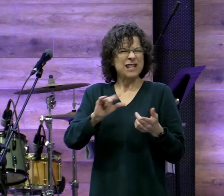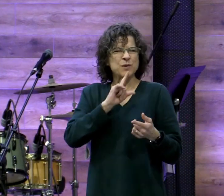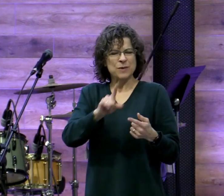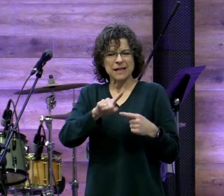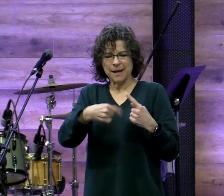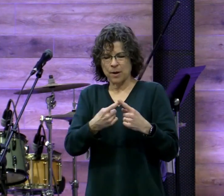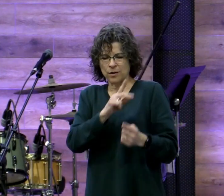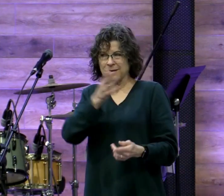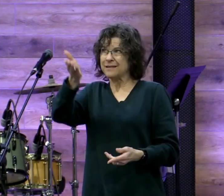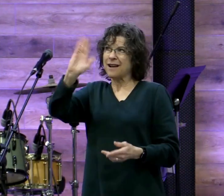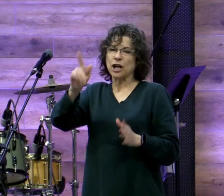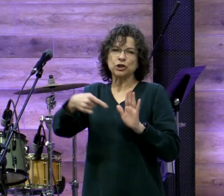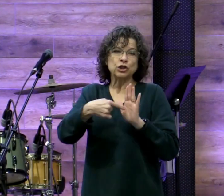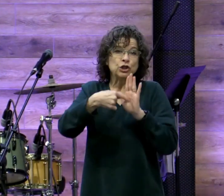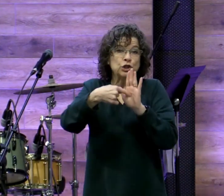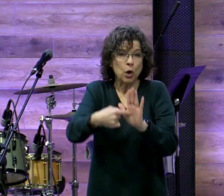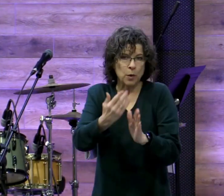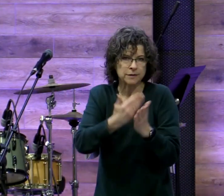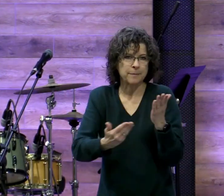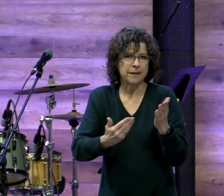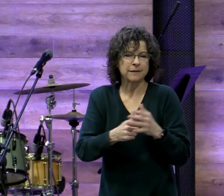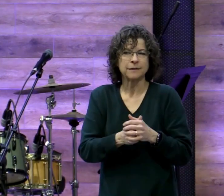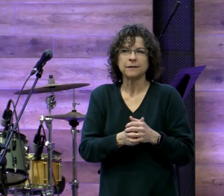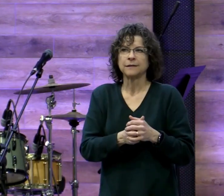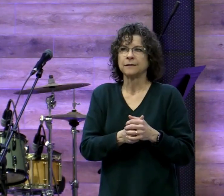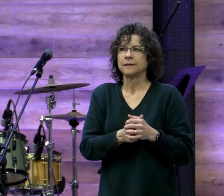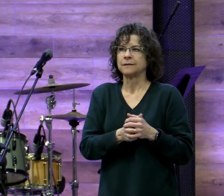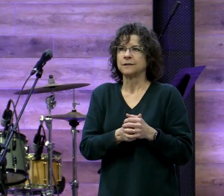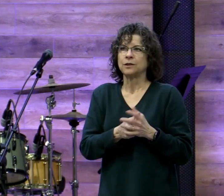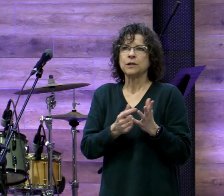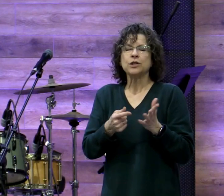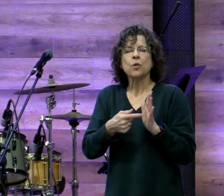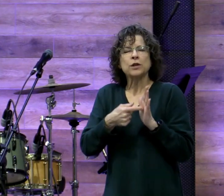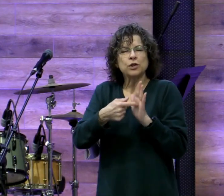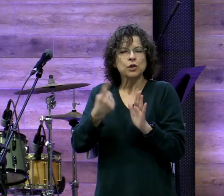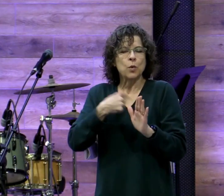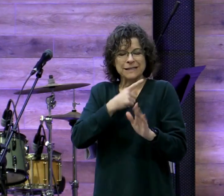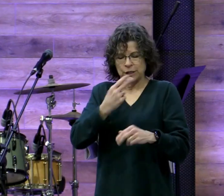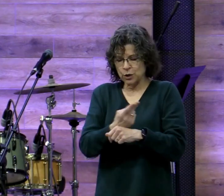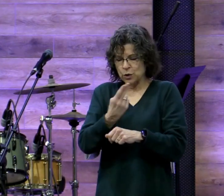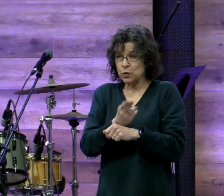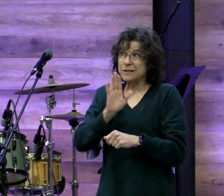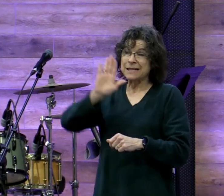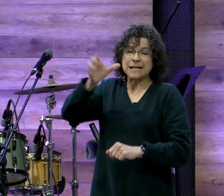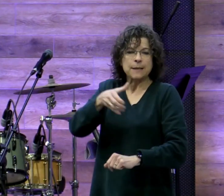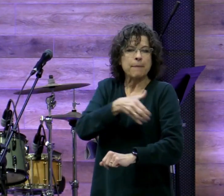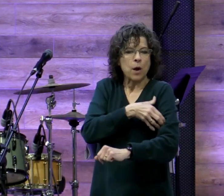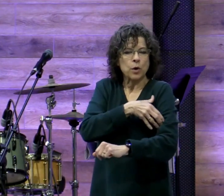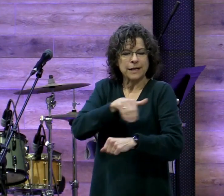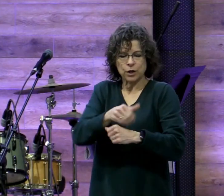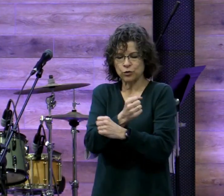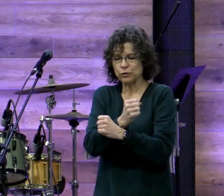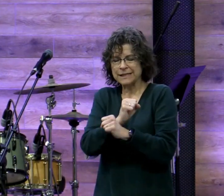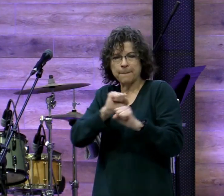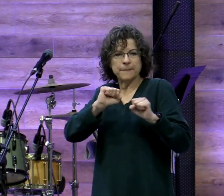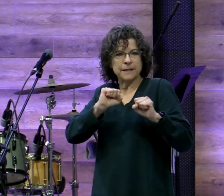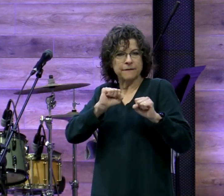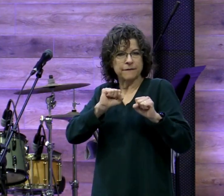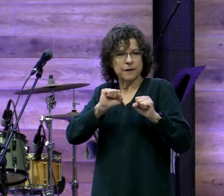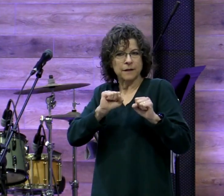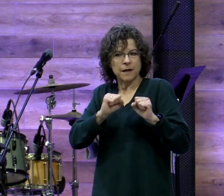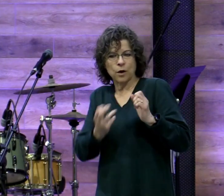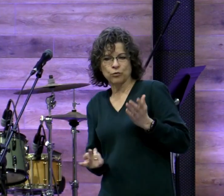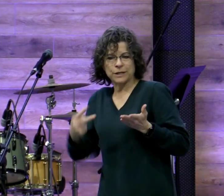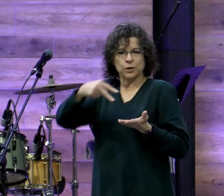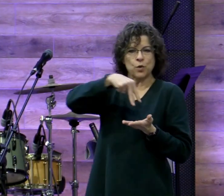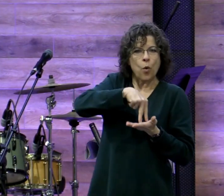reversing the effects of the fall in some way, showing us that God is going to use his power in a redemptive, restorative way. And so here